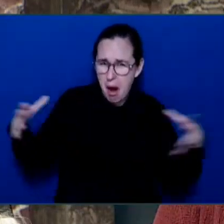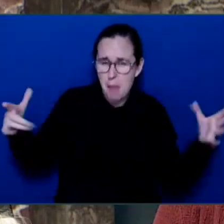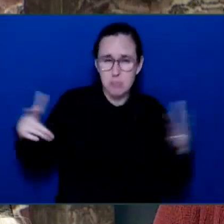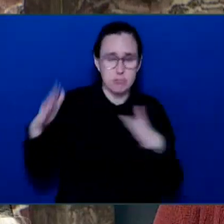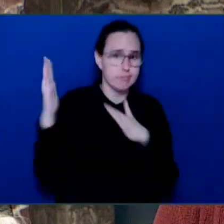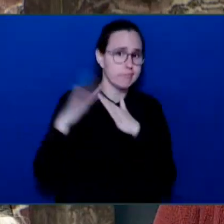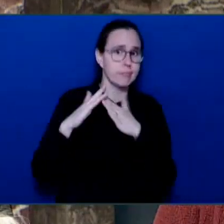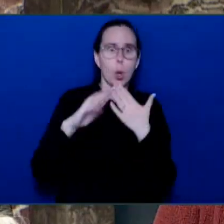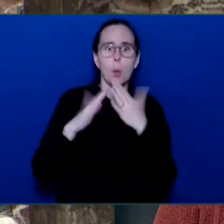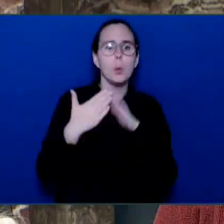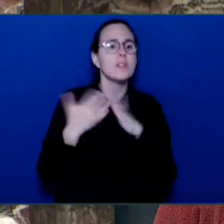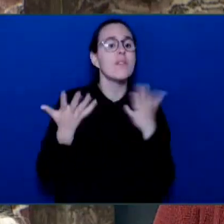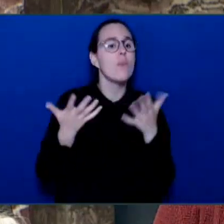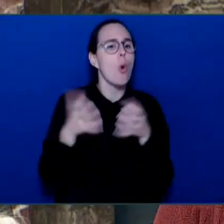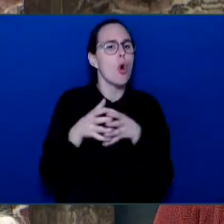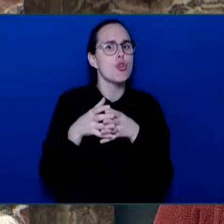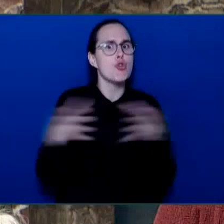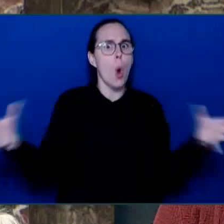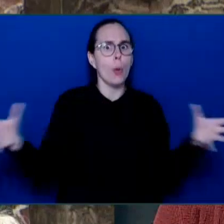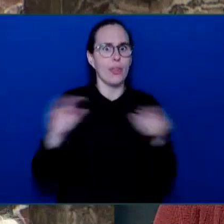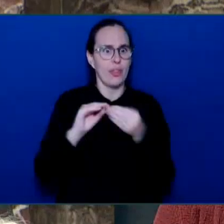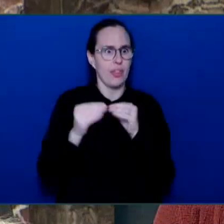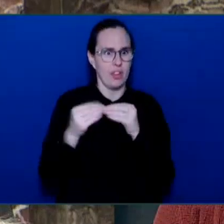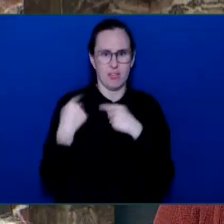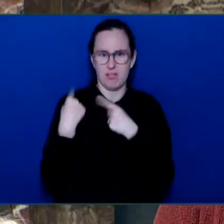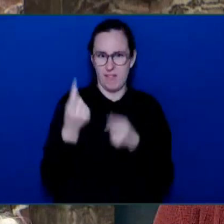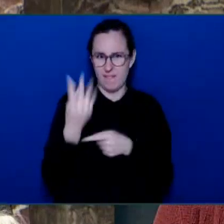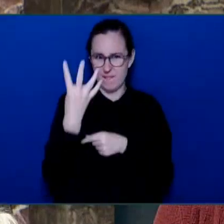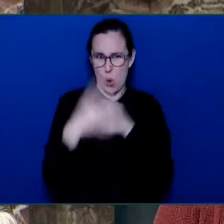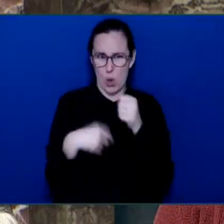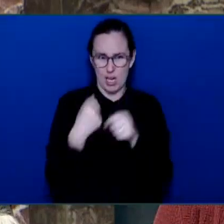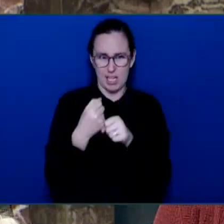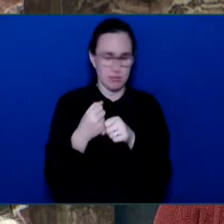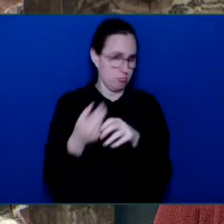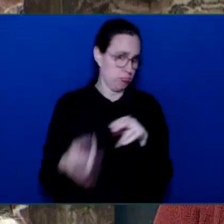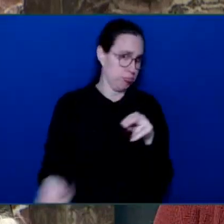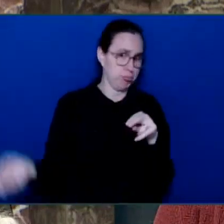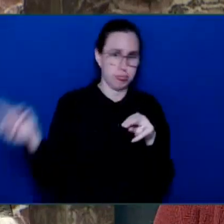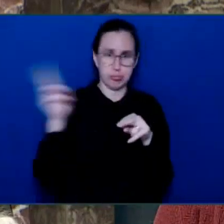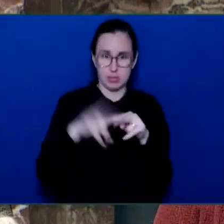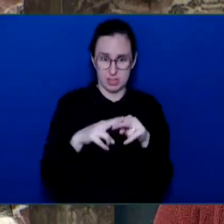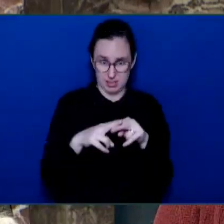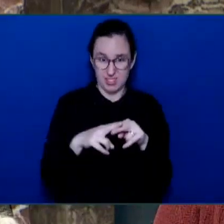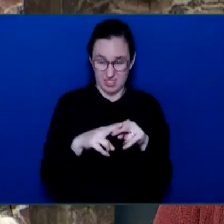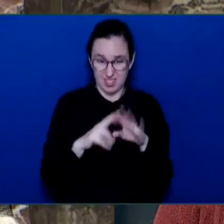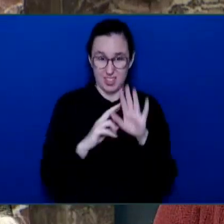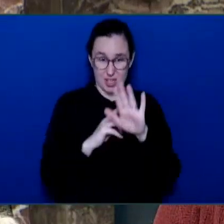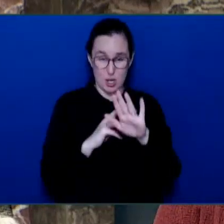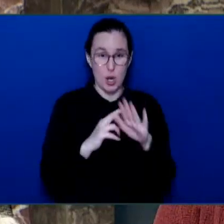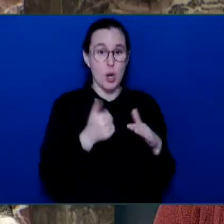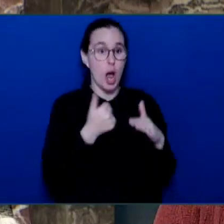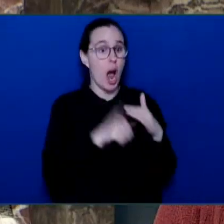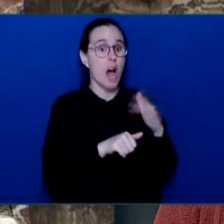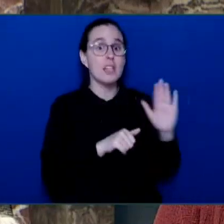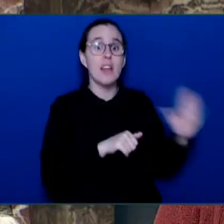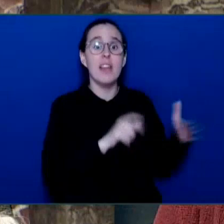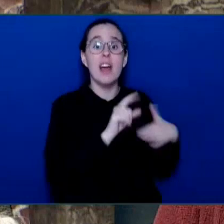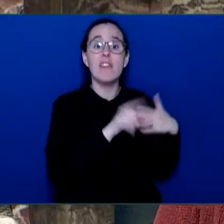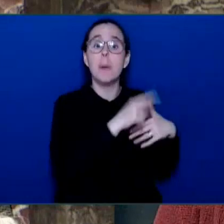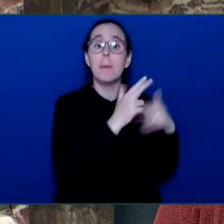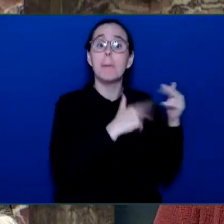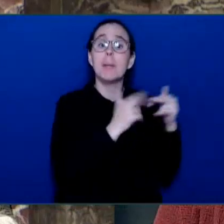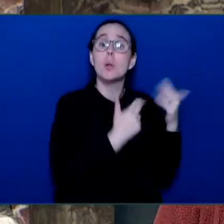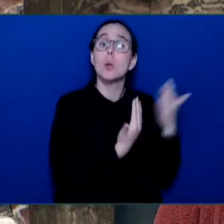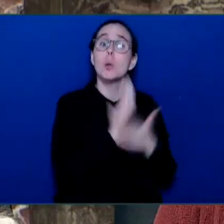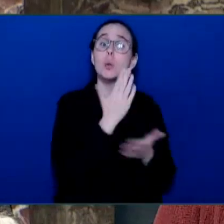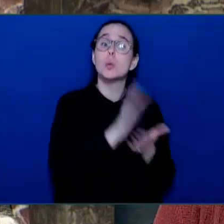4 years, while they were in the government, there was 0 school built in Surrey. But we as a government, Mr. Speaker,